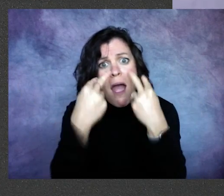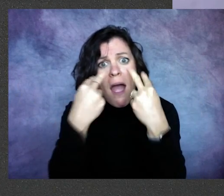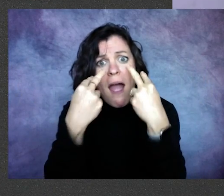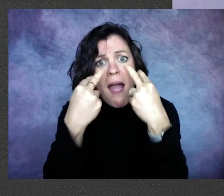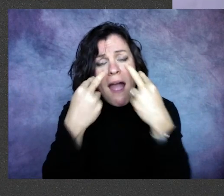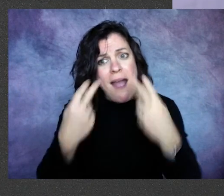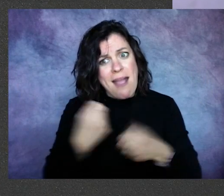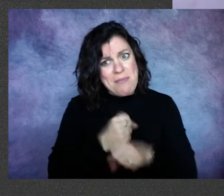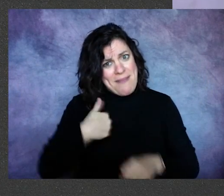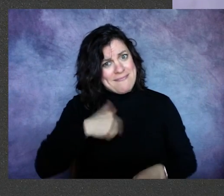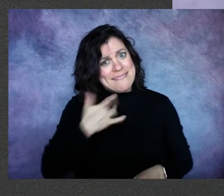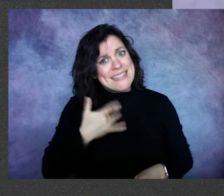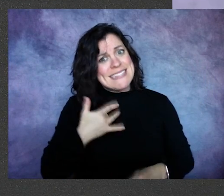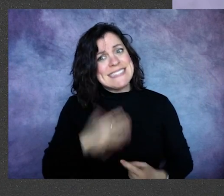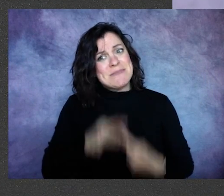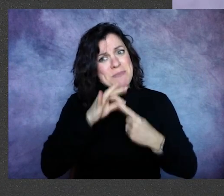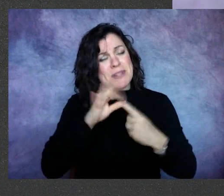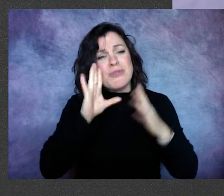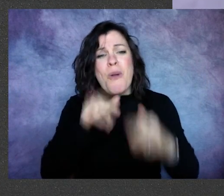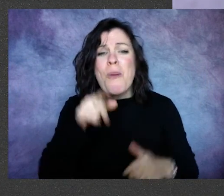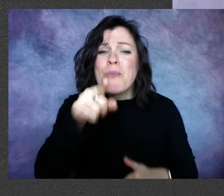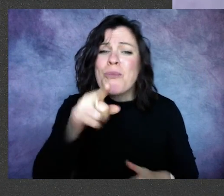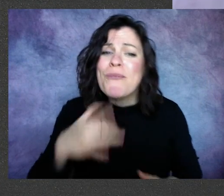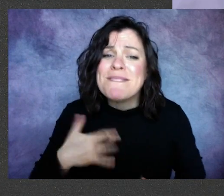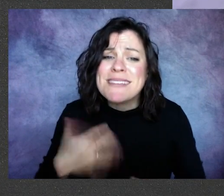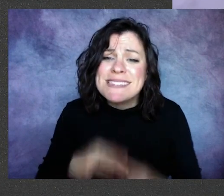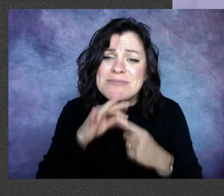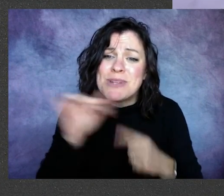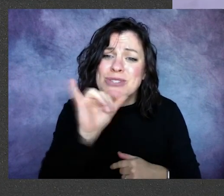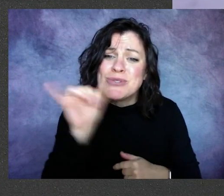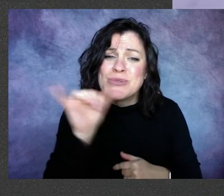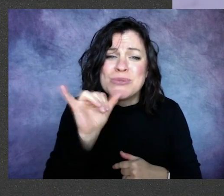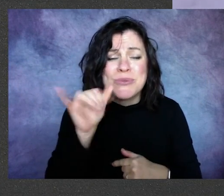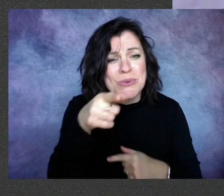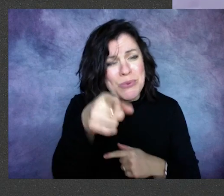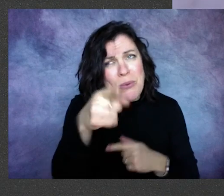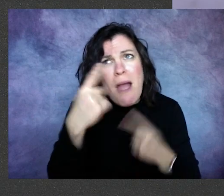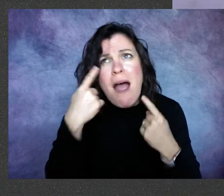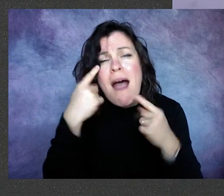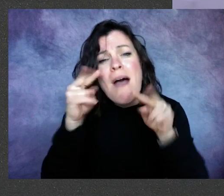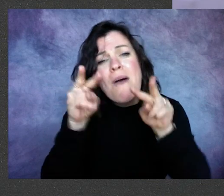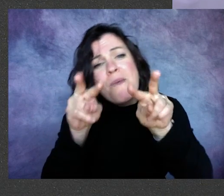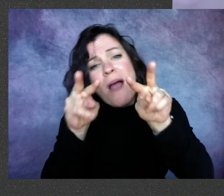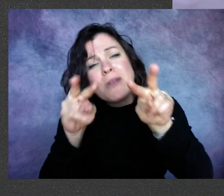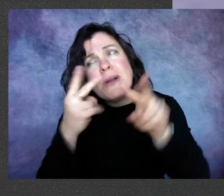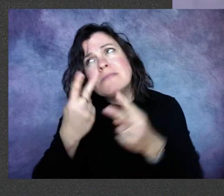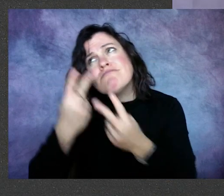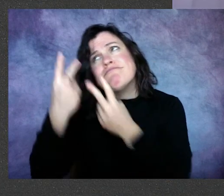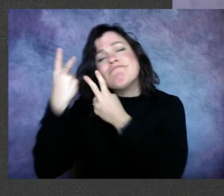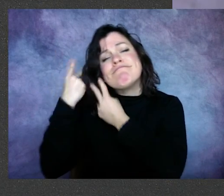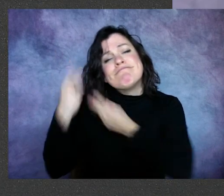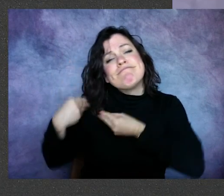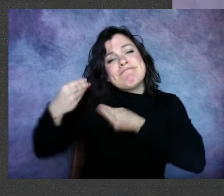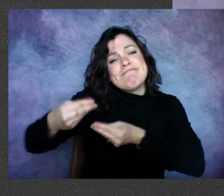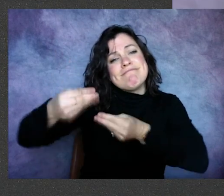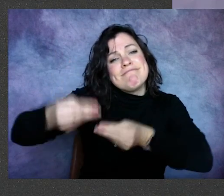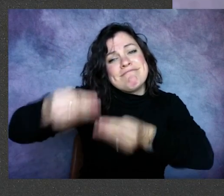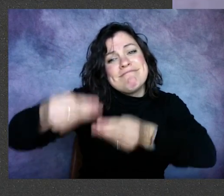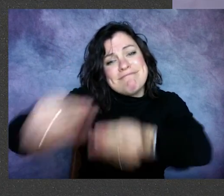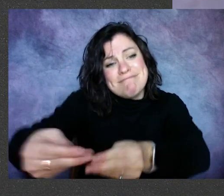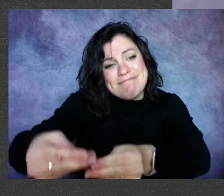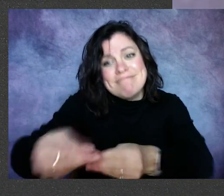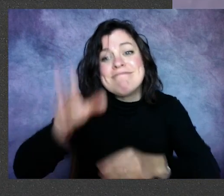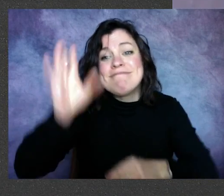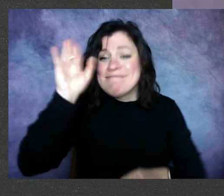feel special too, and you'll carry those memories forever. This is a super cool You Are Just